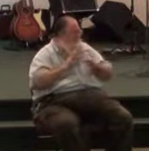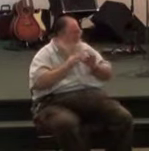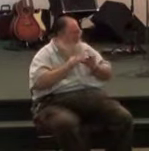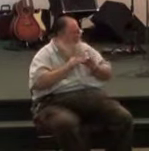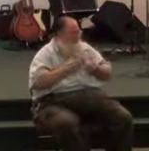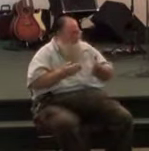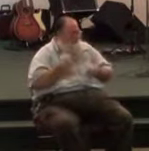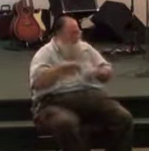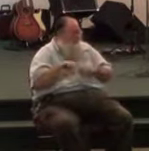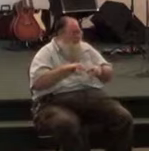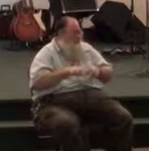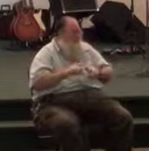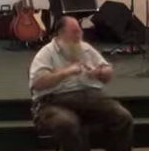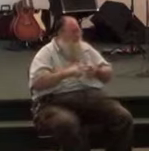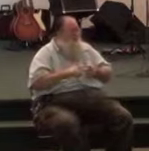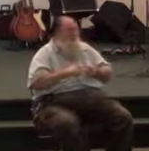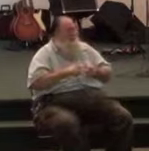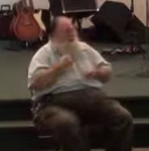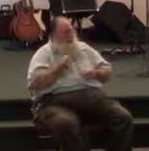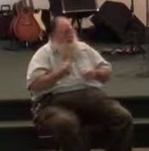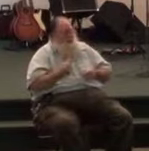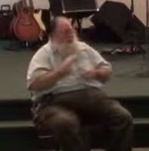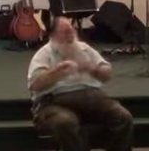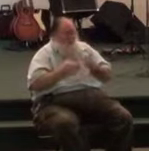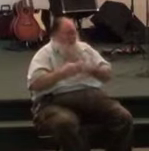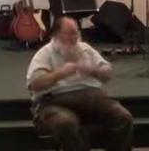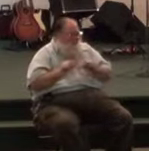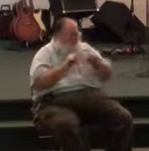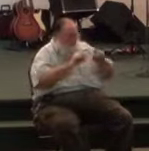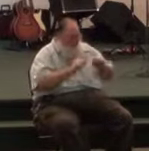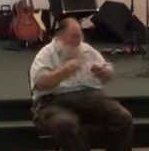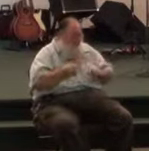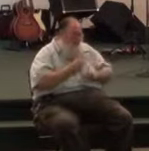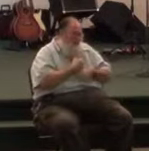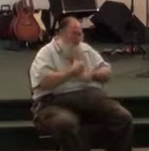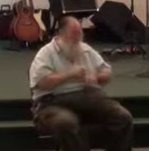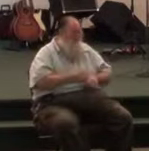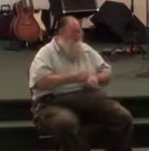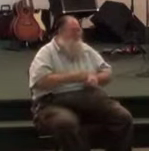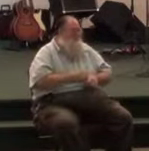And then he filled me in all the gossip that I've generated.